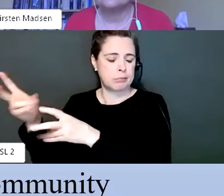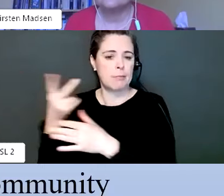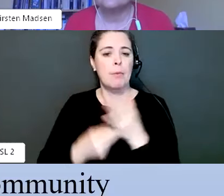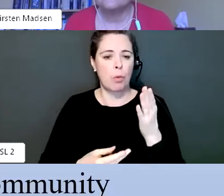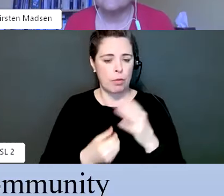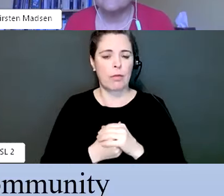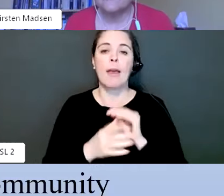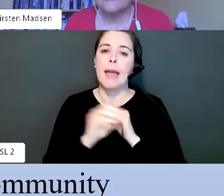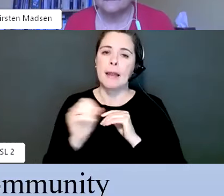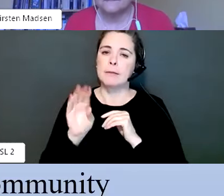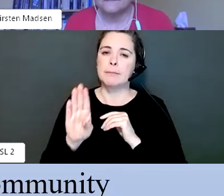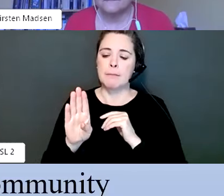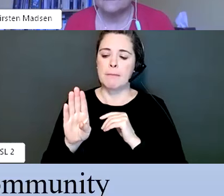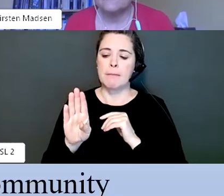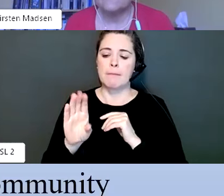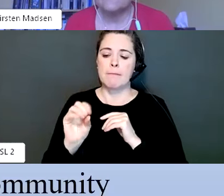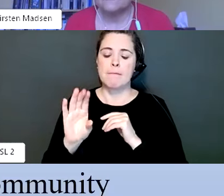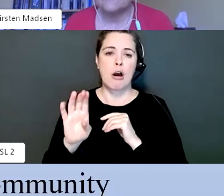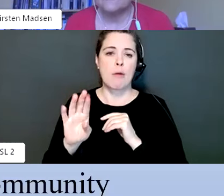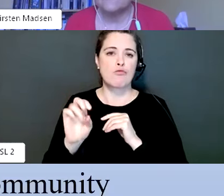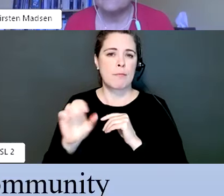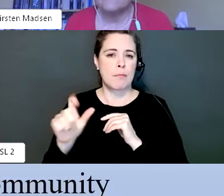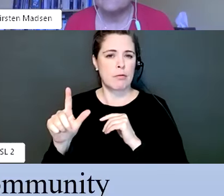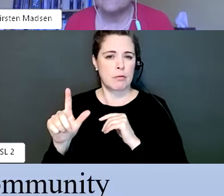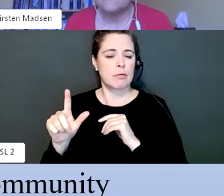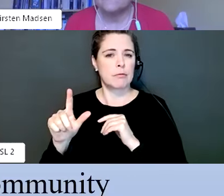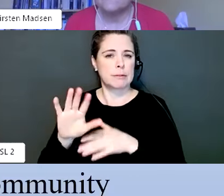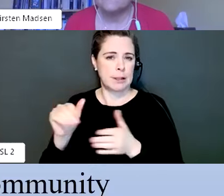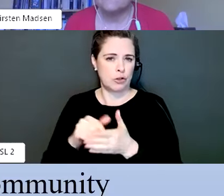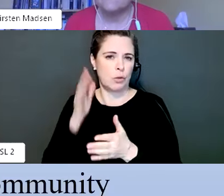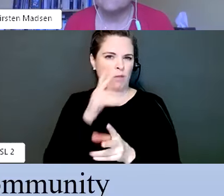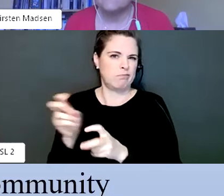Bob Rumble Canadian Centre of Excellence for the Deaf website.